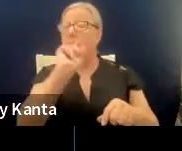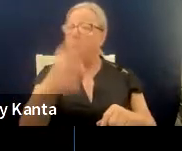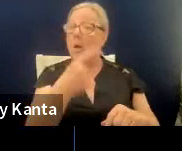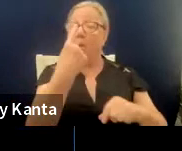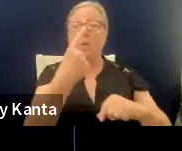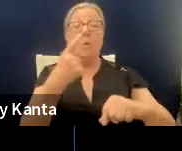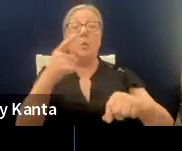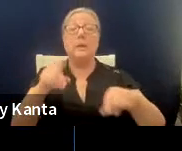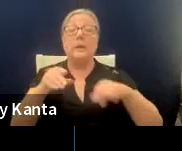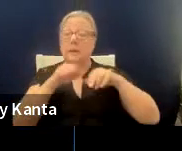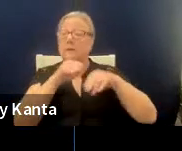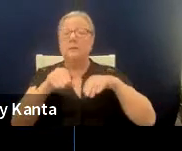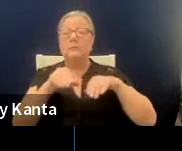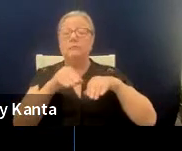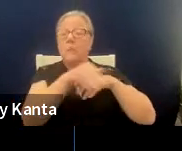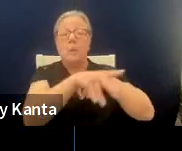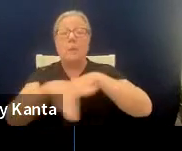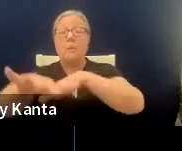itself.